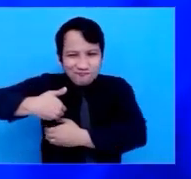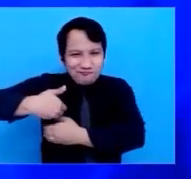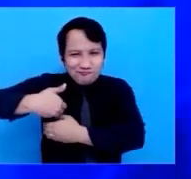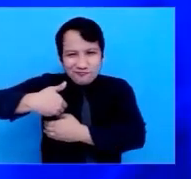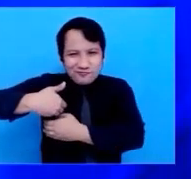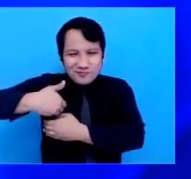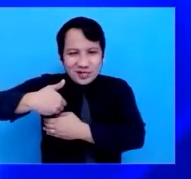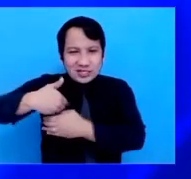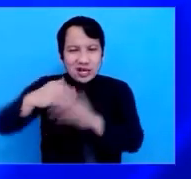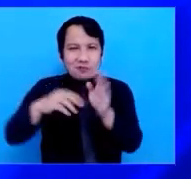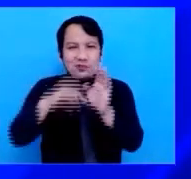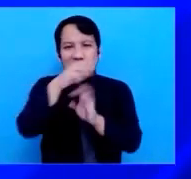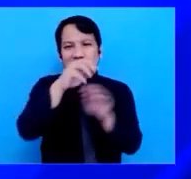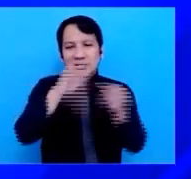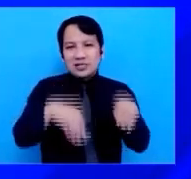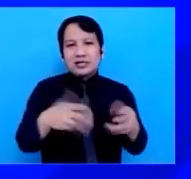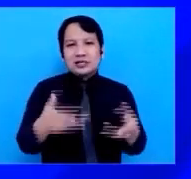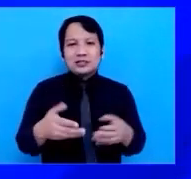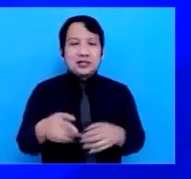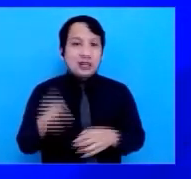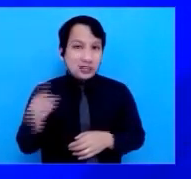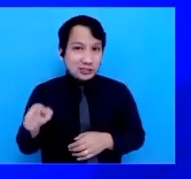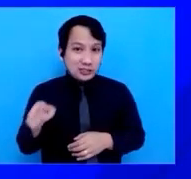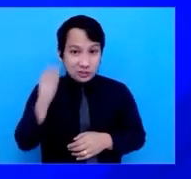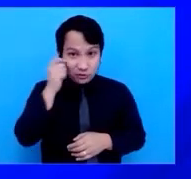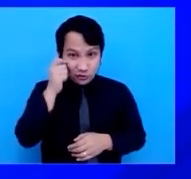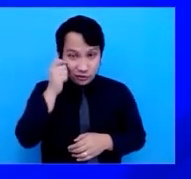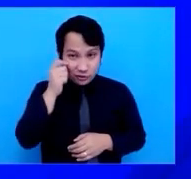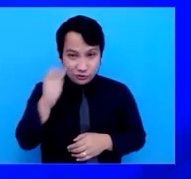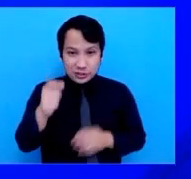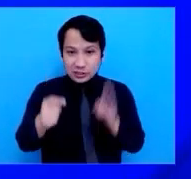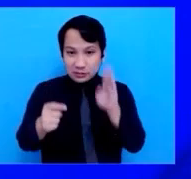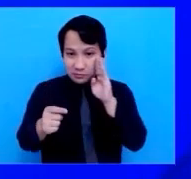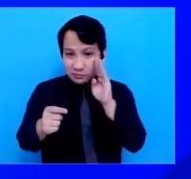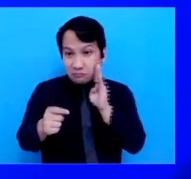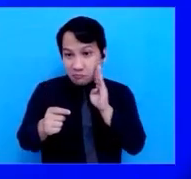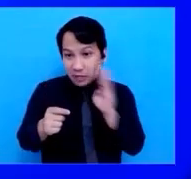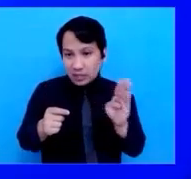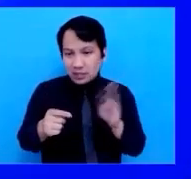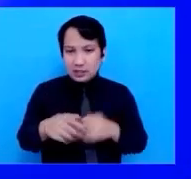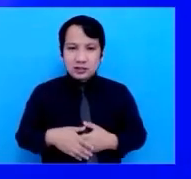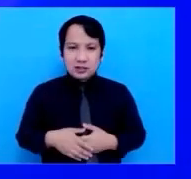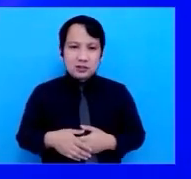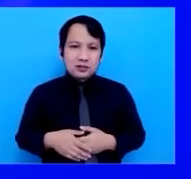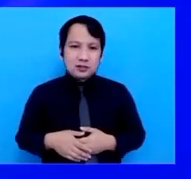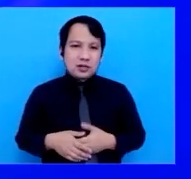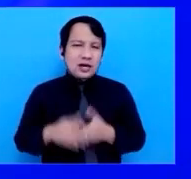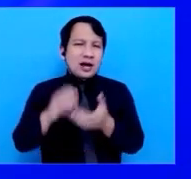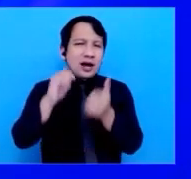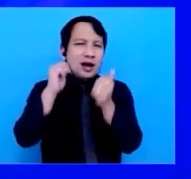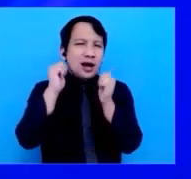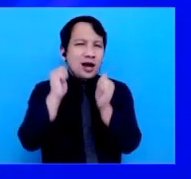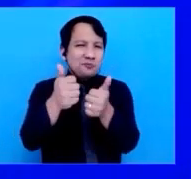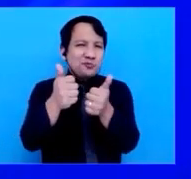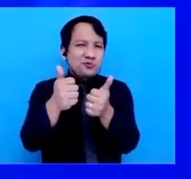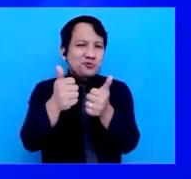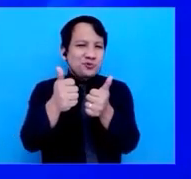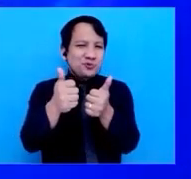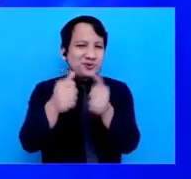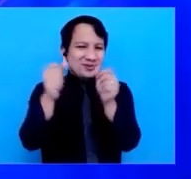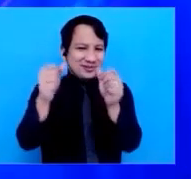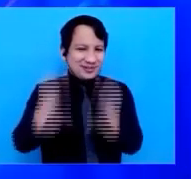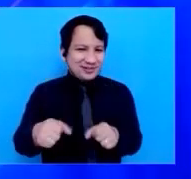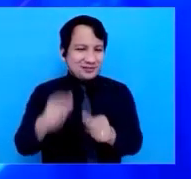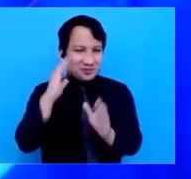isang hiking trip sina Thirdy at Bea. Sabi pa ni Thirdy, approved for posting ng araw ang